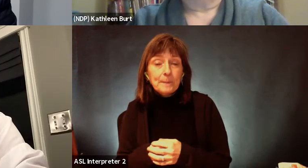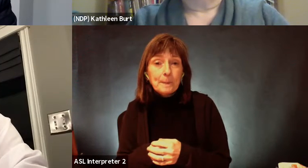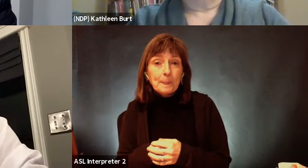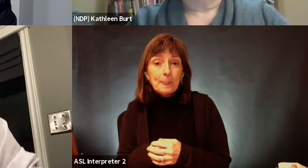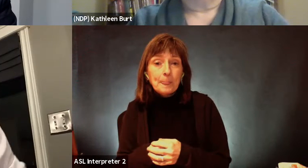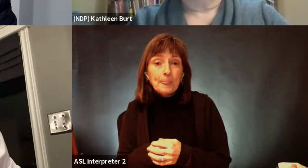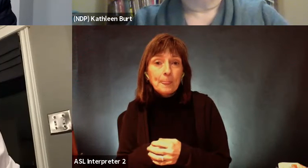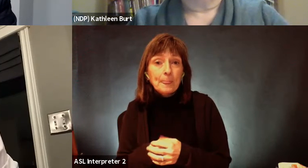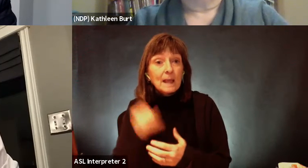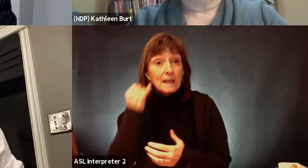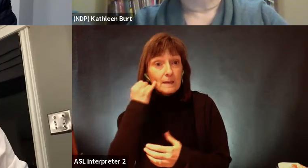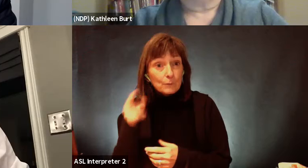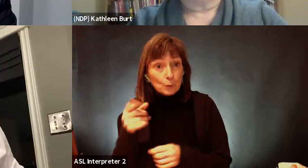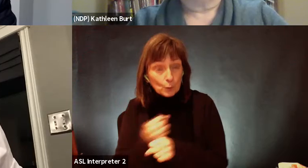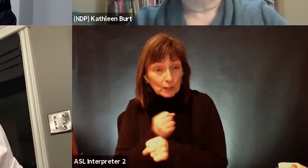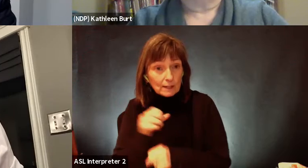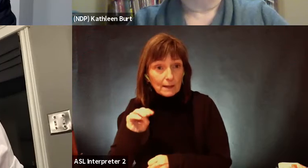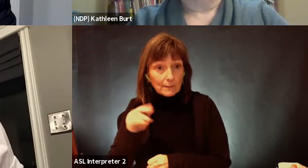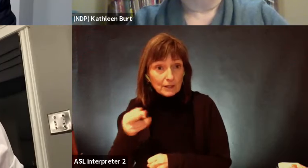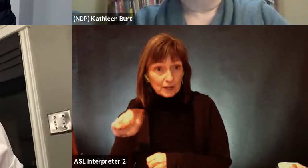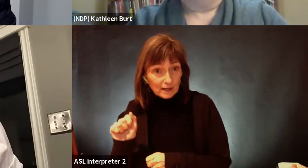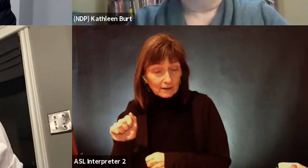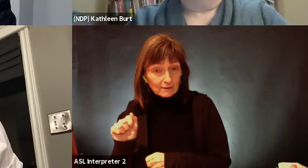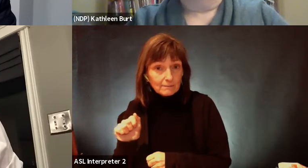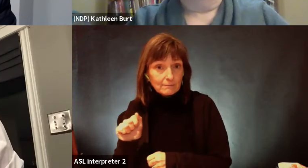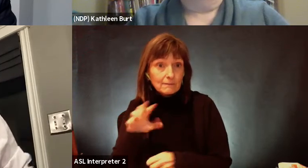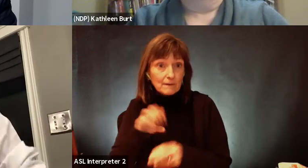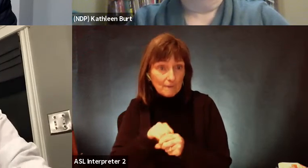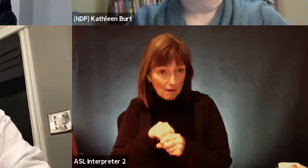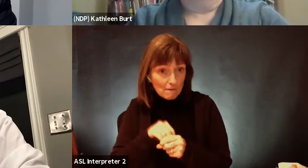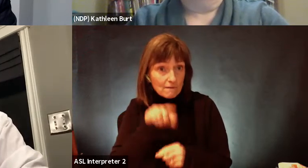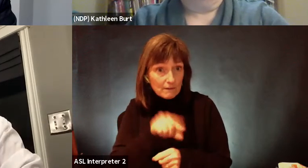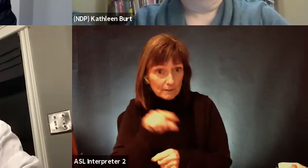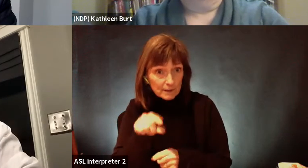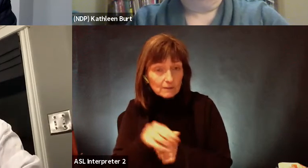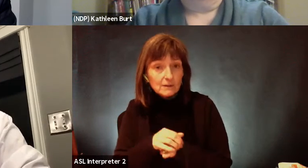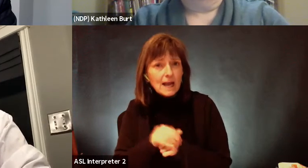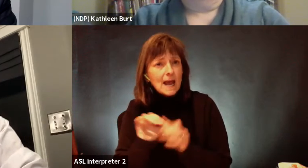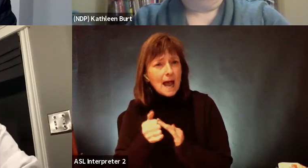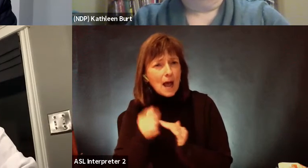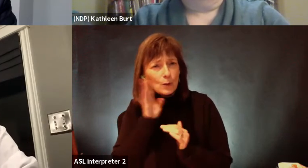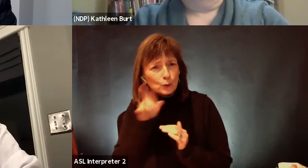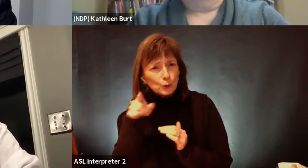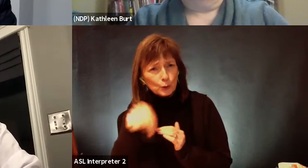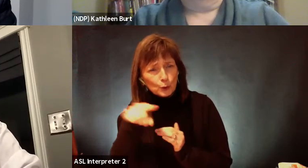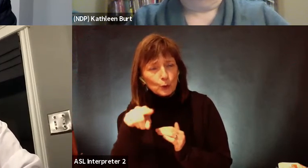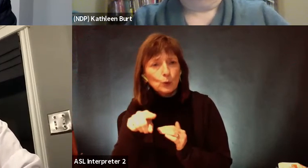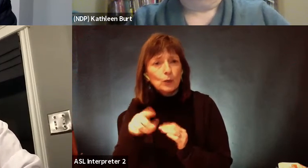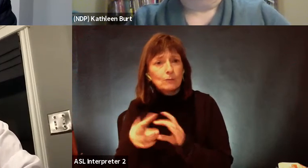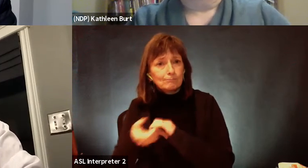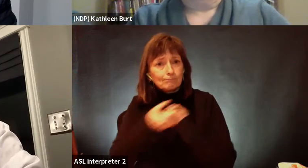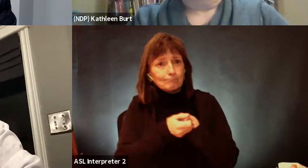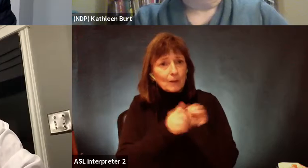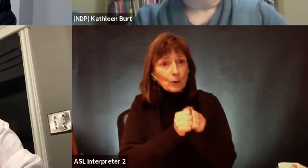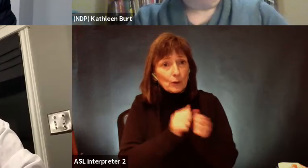as the MHA for your district and as a representative of your political party, work with your local municipal government, local